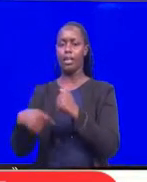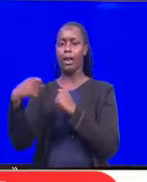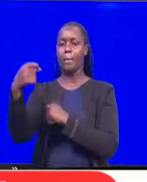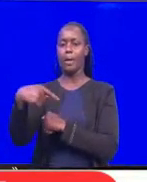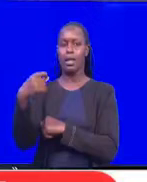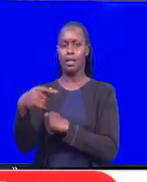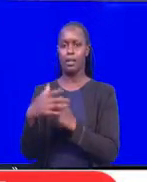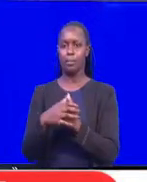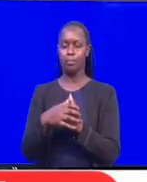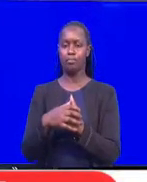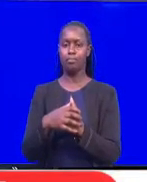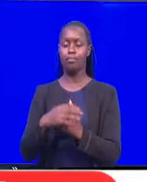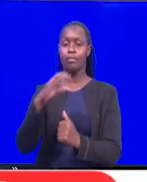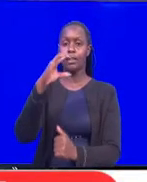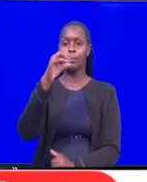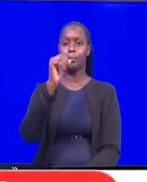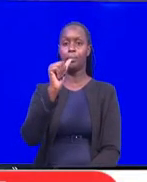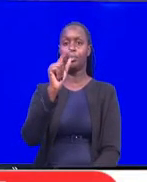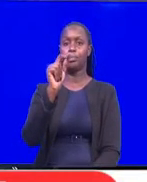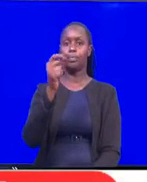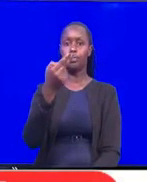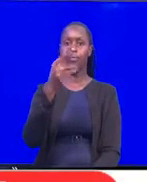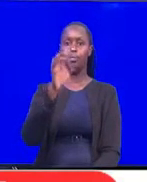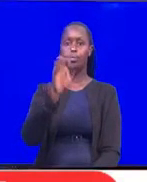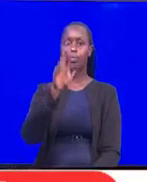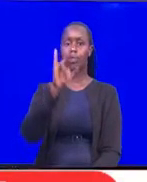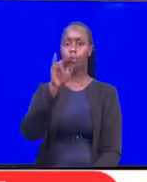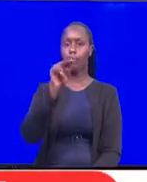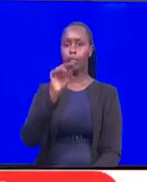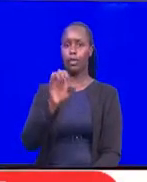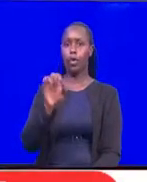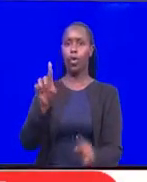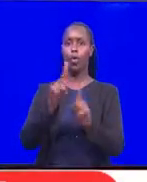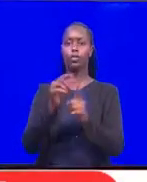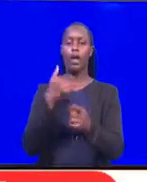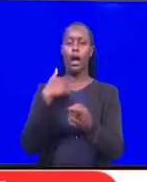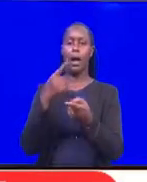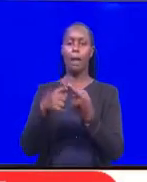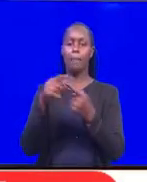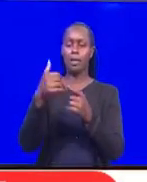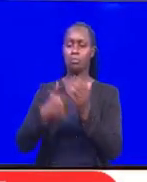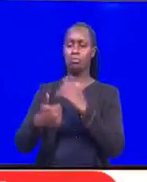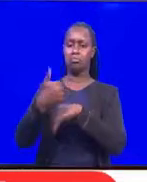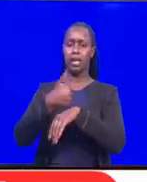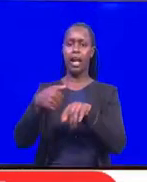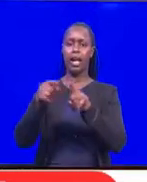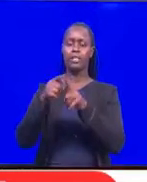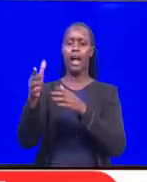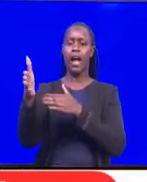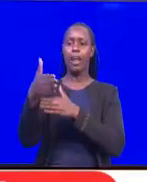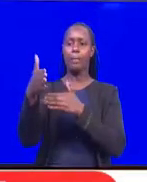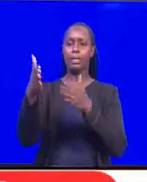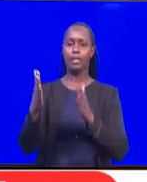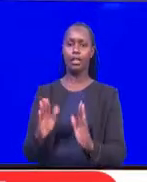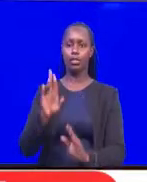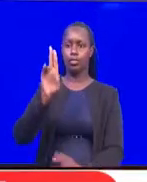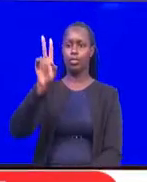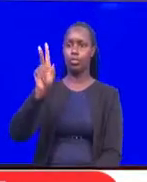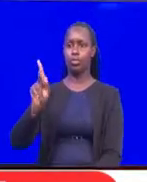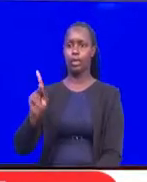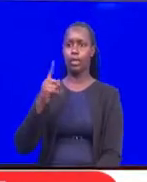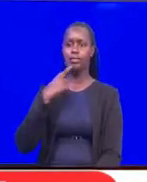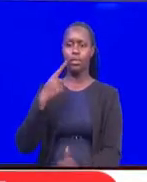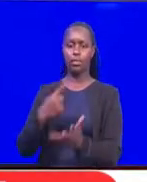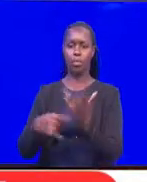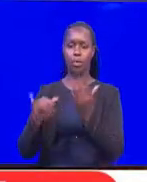8 to 900,000 monthly. Another nominee, Catherine Kirumba, who has been nominated as ambassador to the UK, told the committee that she is